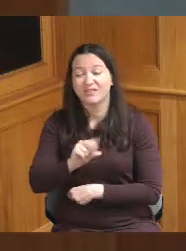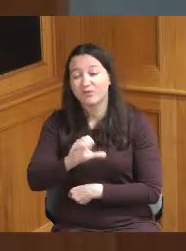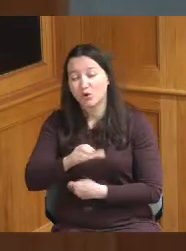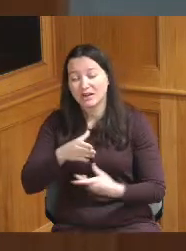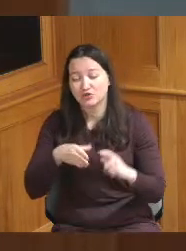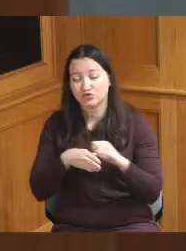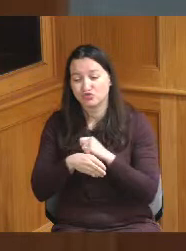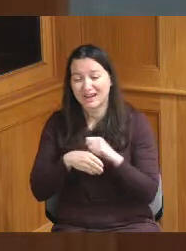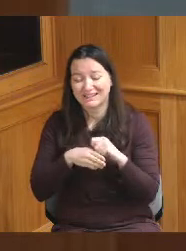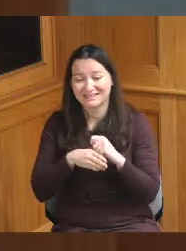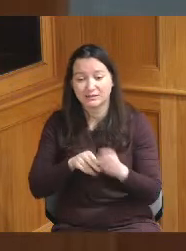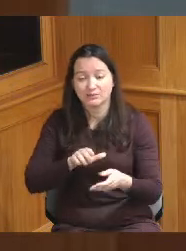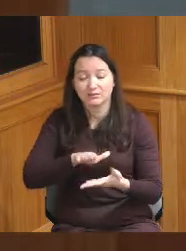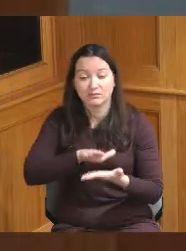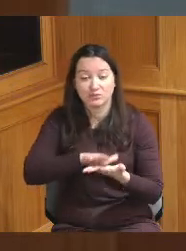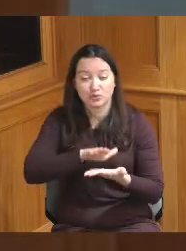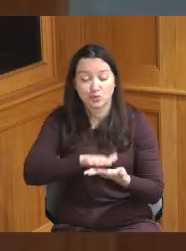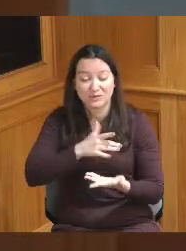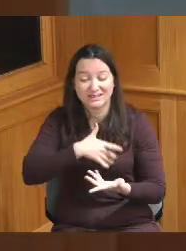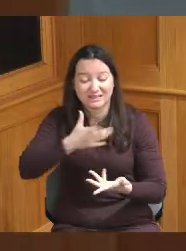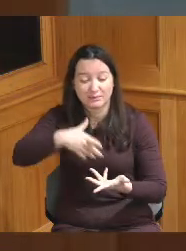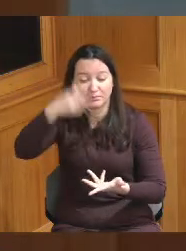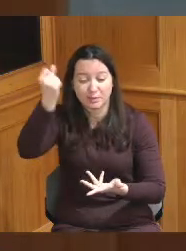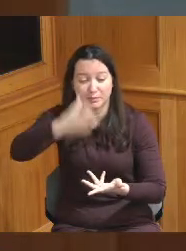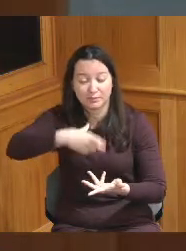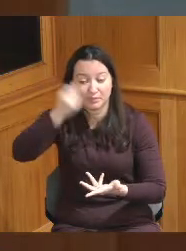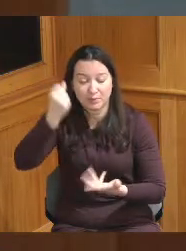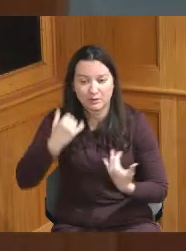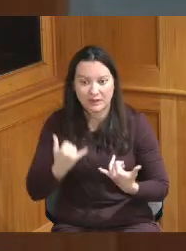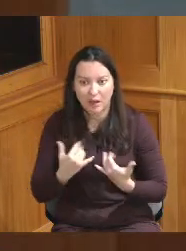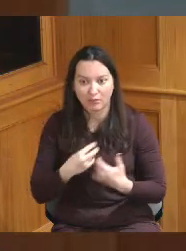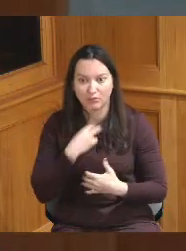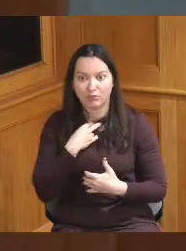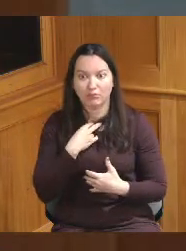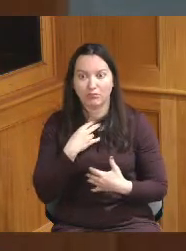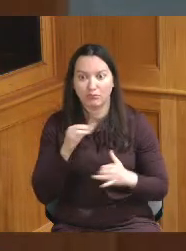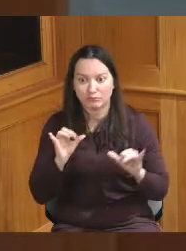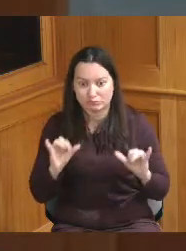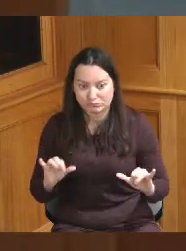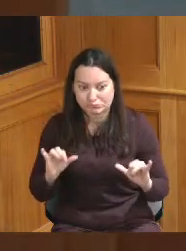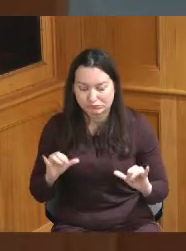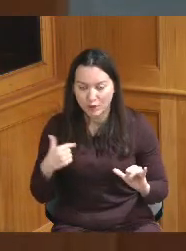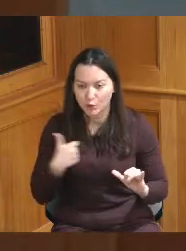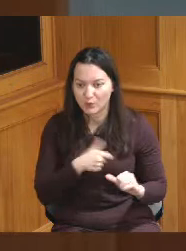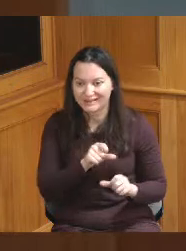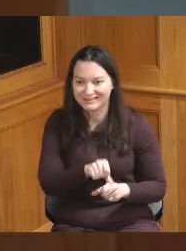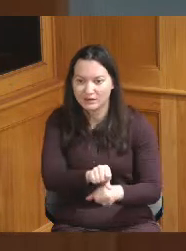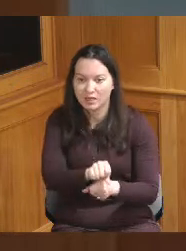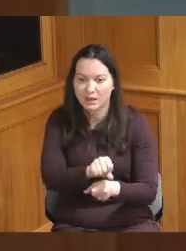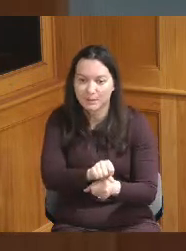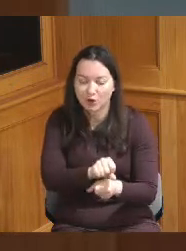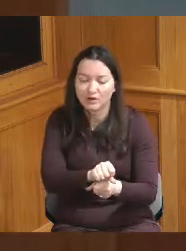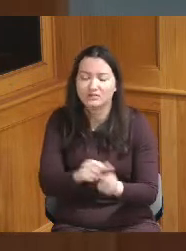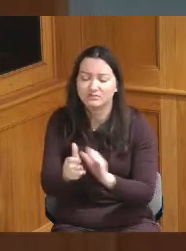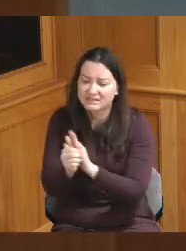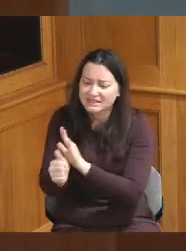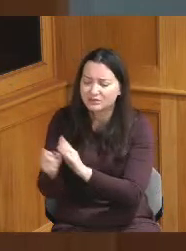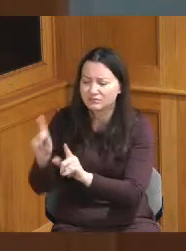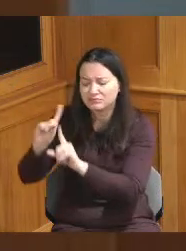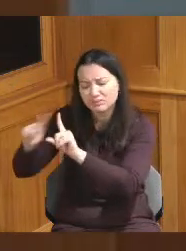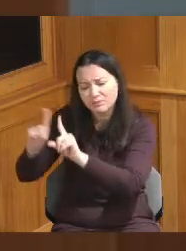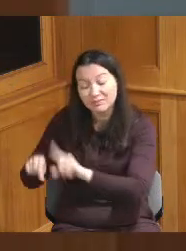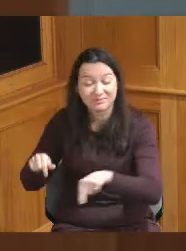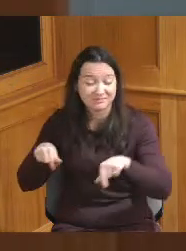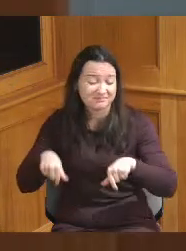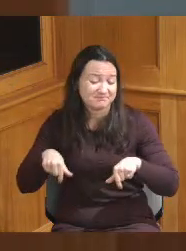training has left our school system, and we're paying the price for it now with needing labor and different skill sets. So this